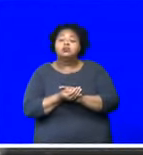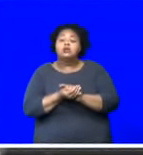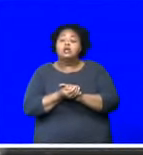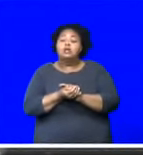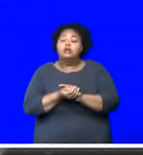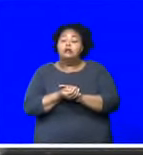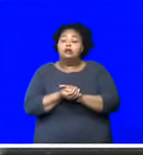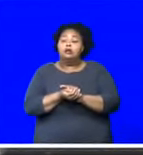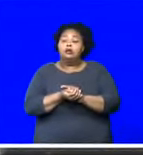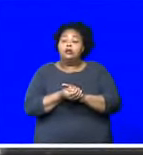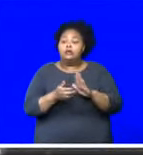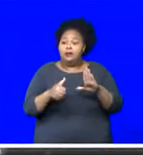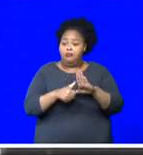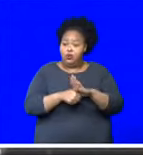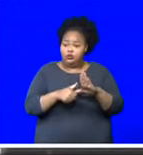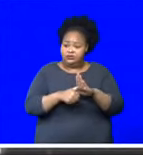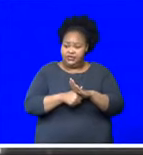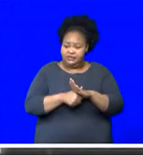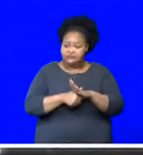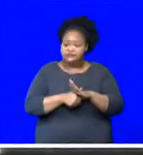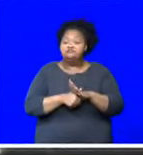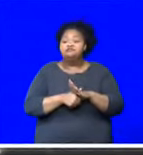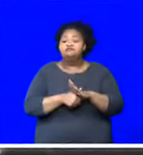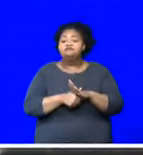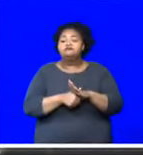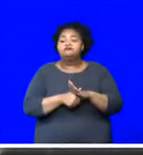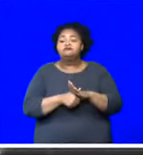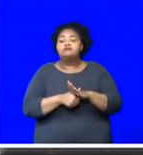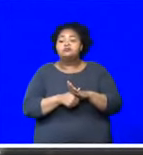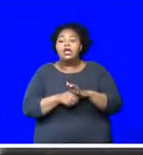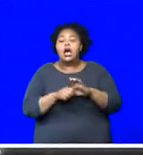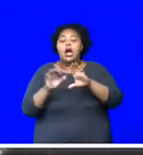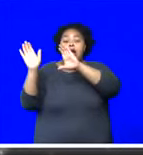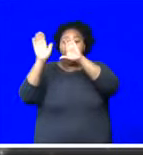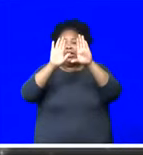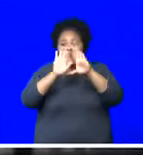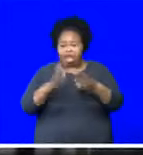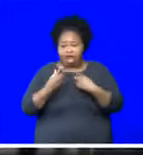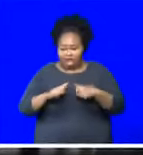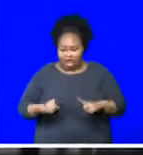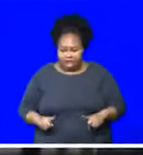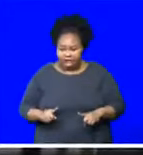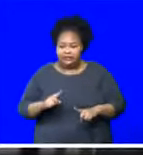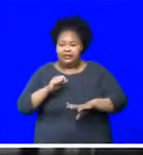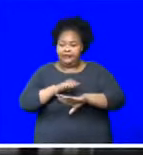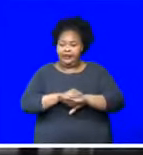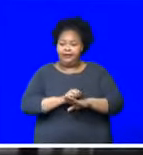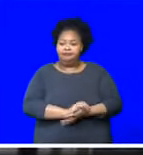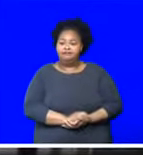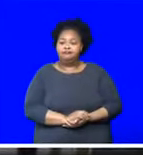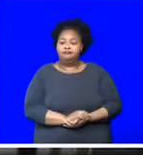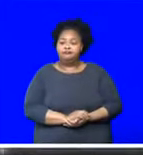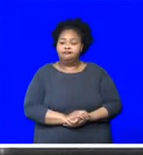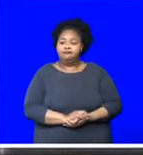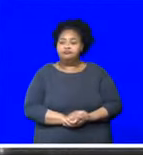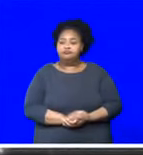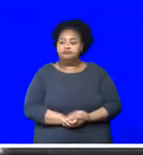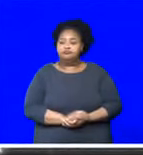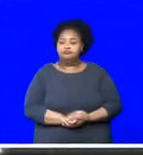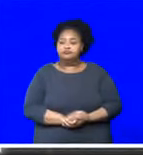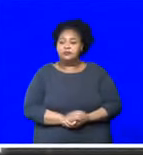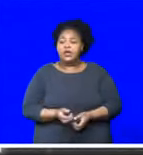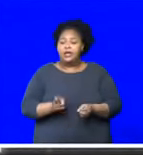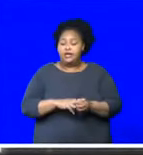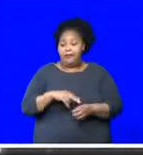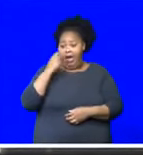while others can only be experienced. The creations fall into either an invention category or